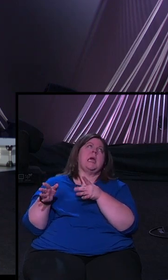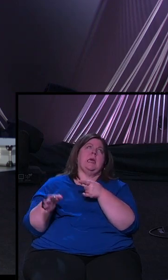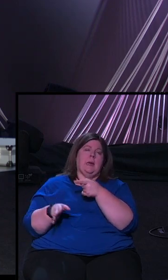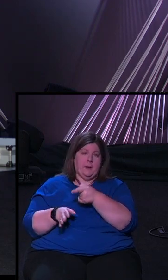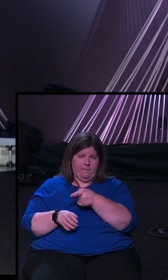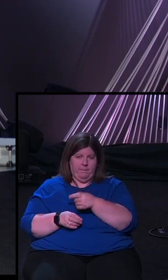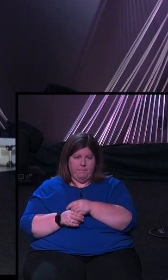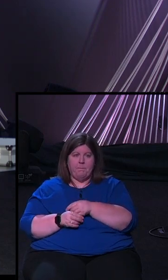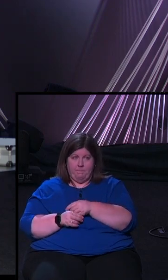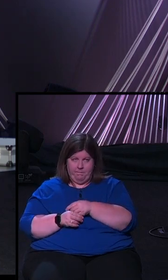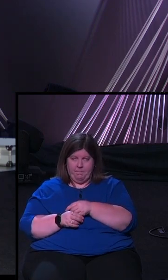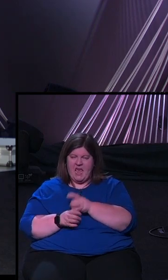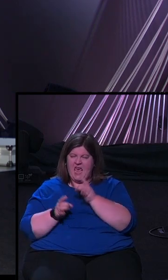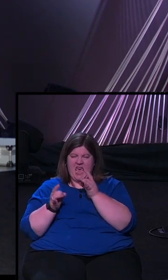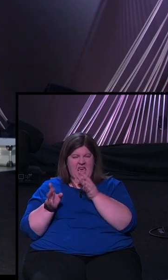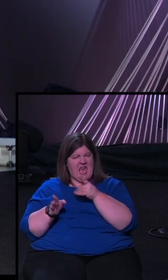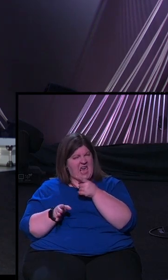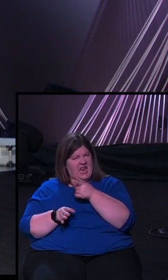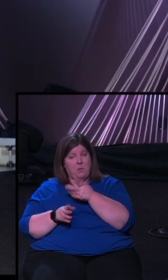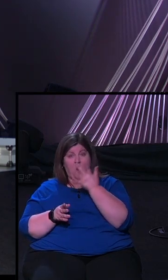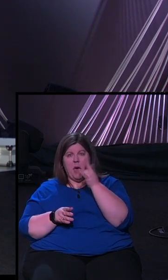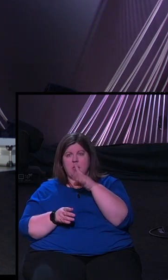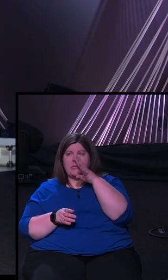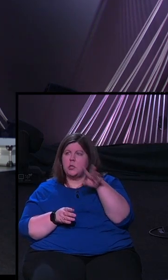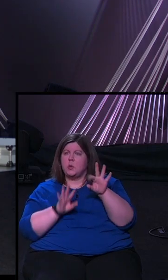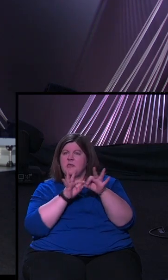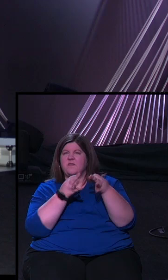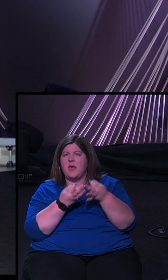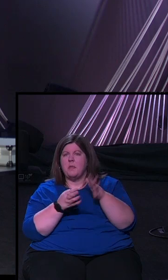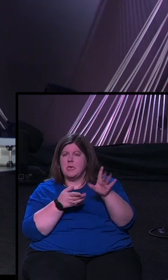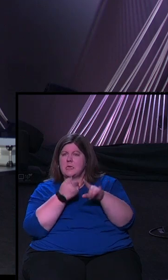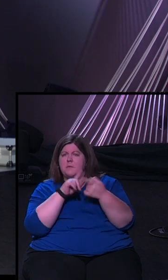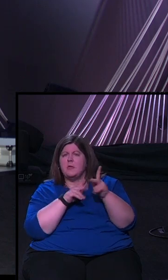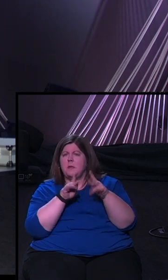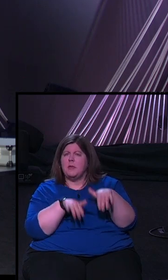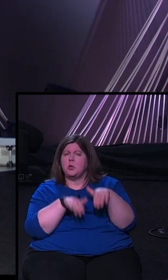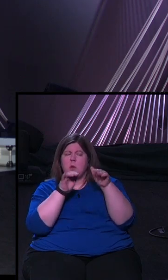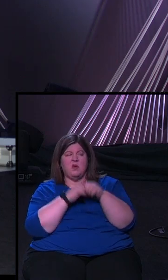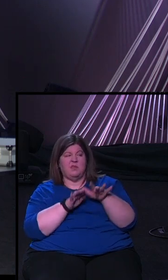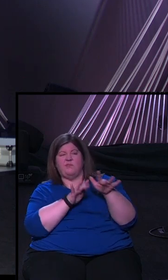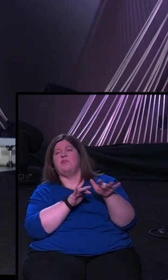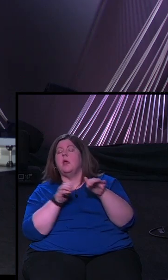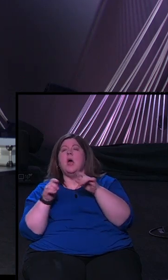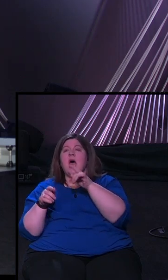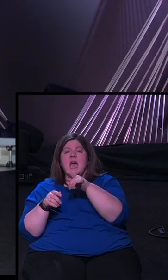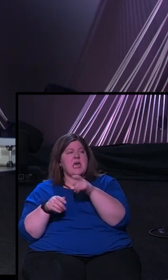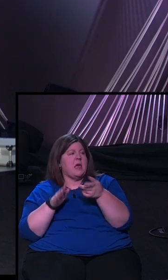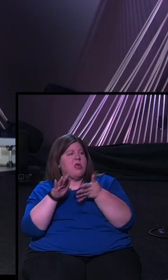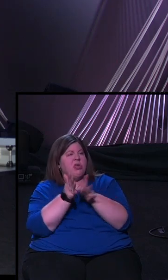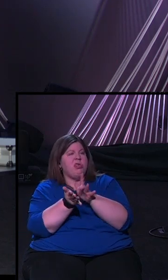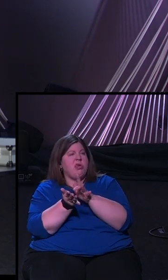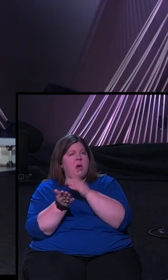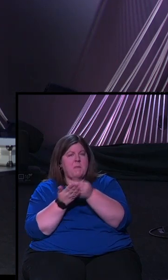everybody. He's hated by the people he turned his back on, like his family and his friends and those that he grew up with, so that he could tax them and extort them for what they're